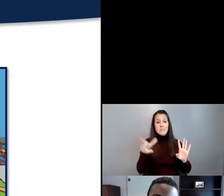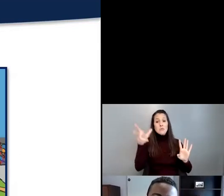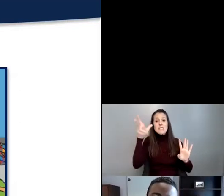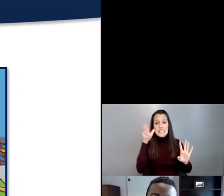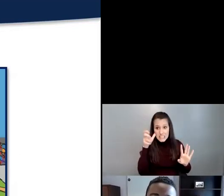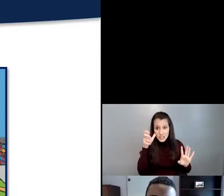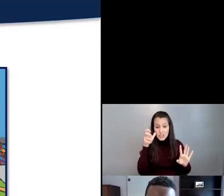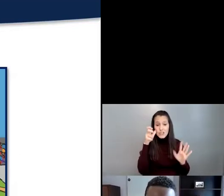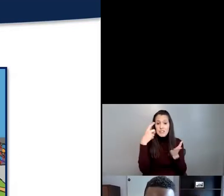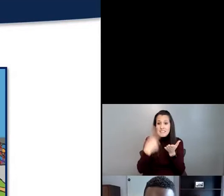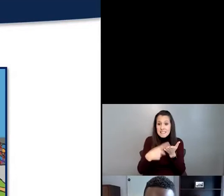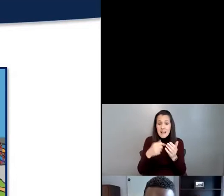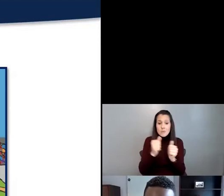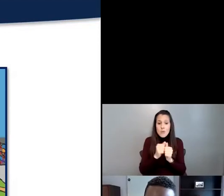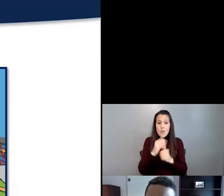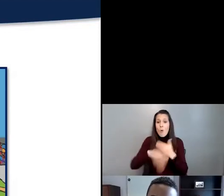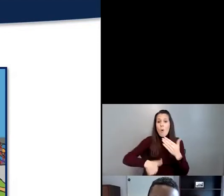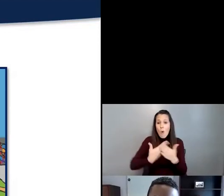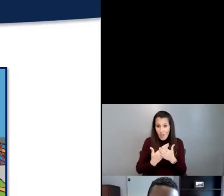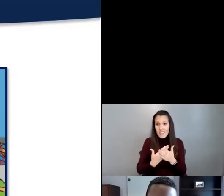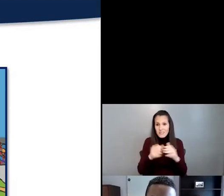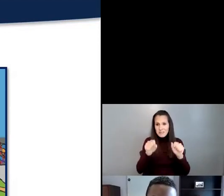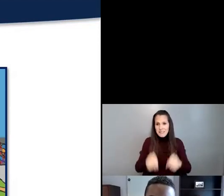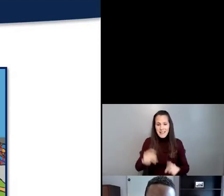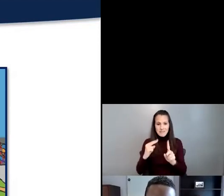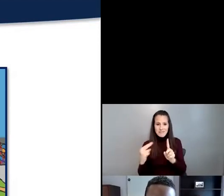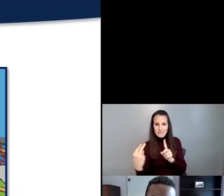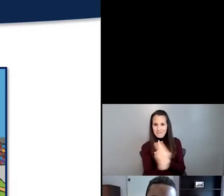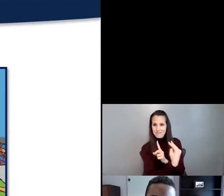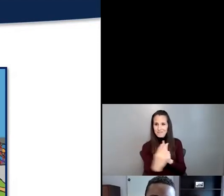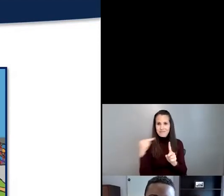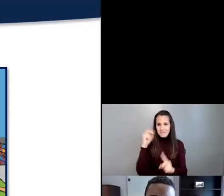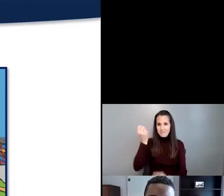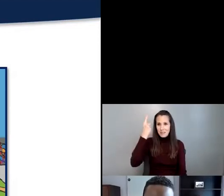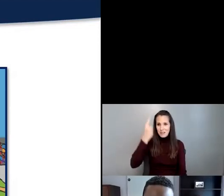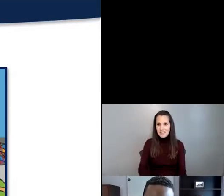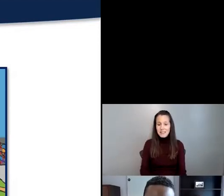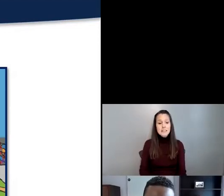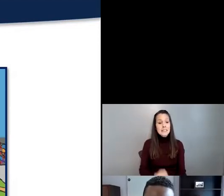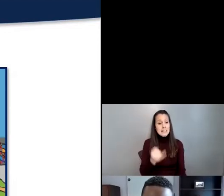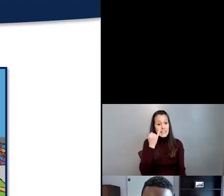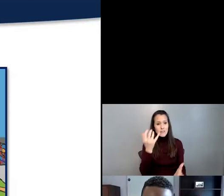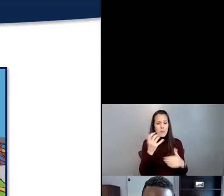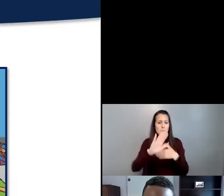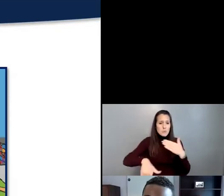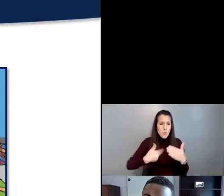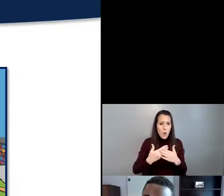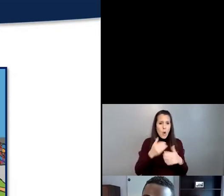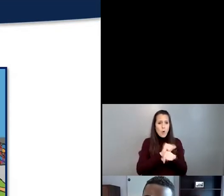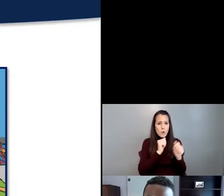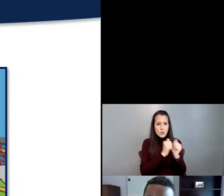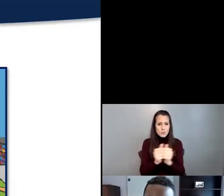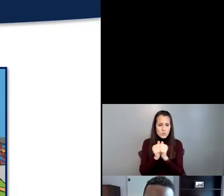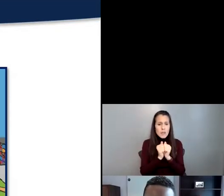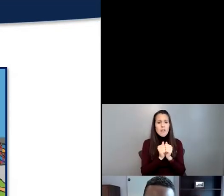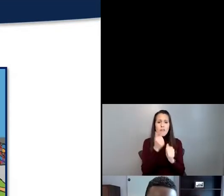to understand what is happening. If we ever want to get to a point where we are all working together to be able to reach a mutual